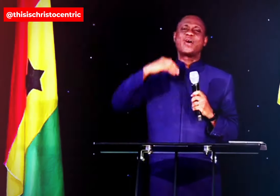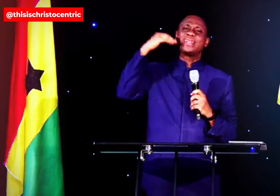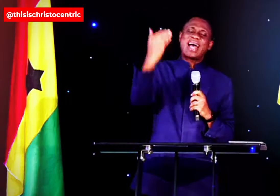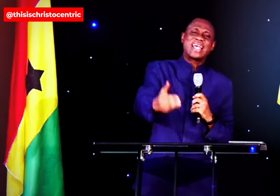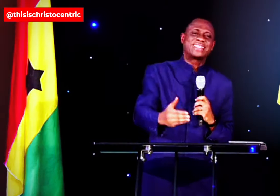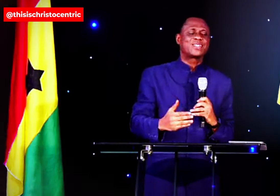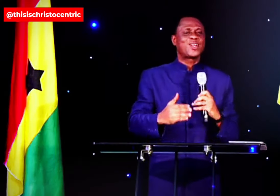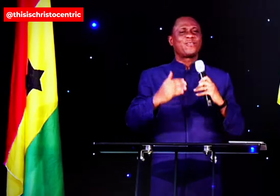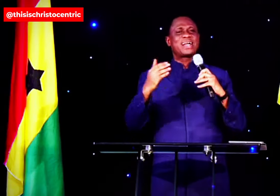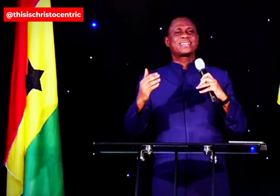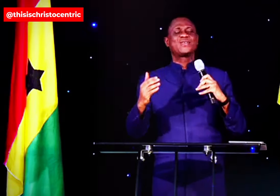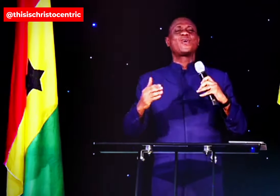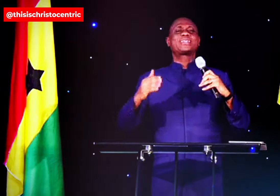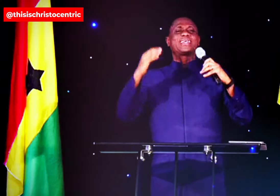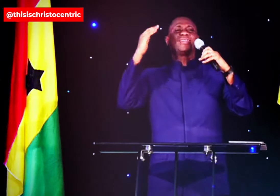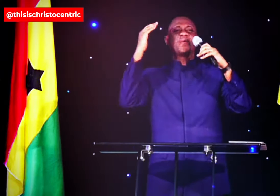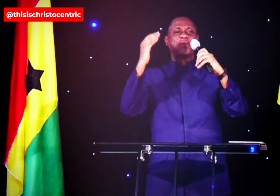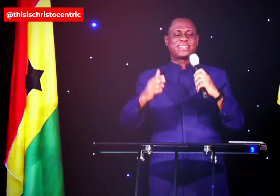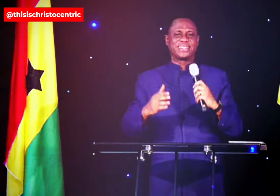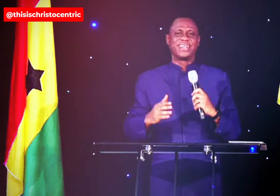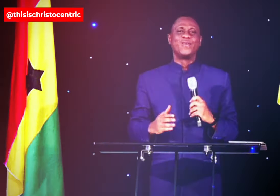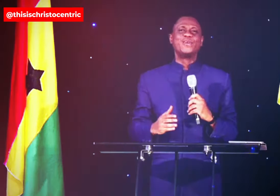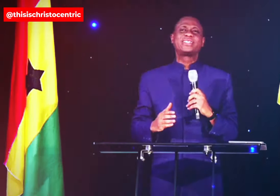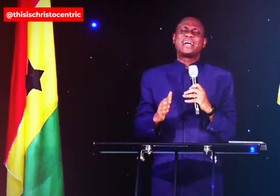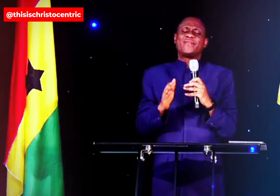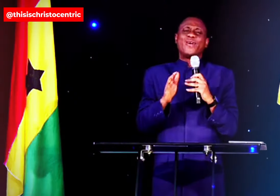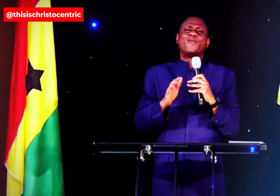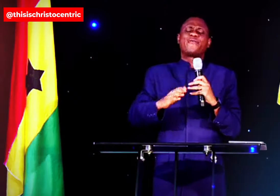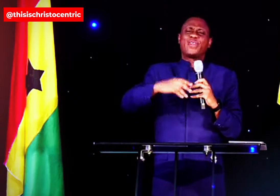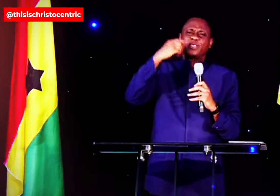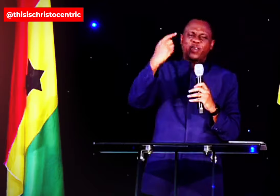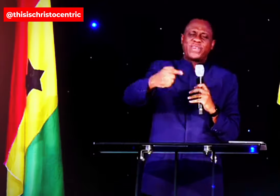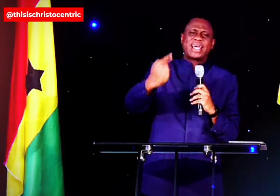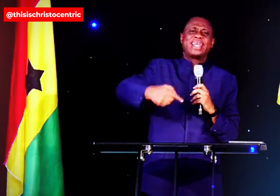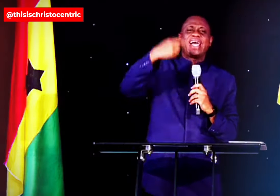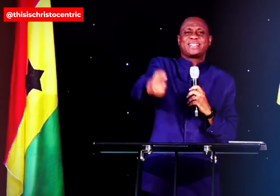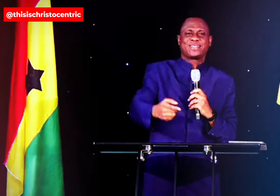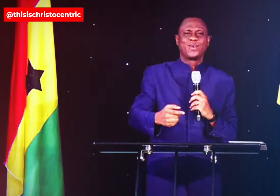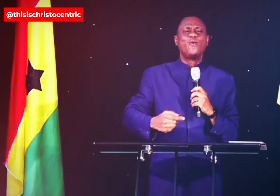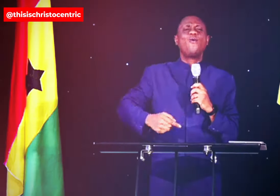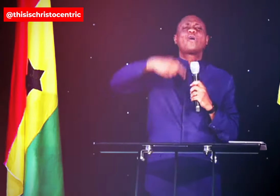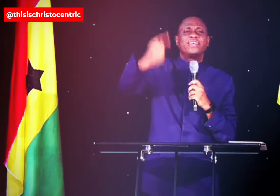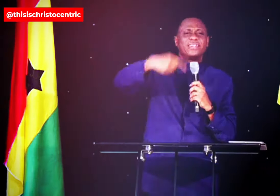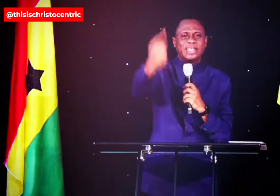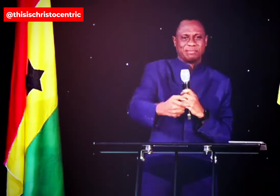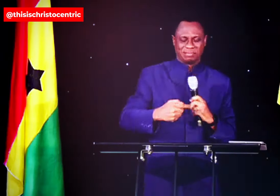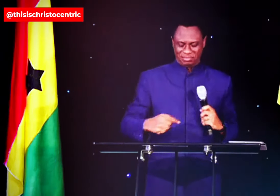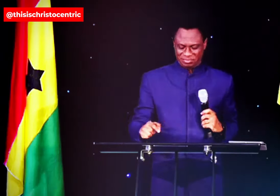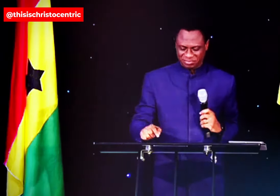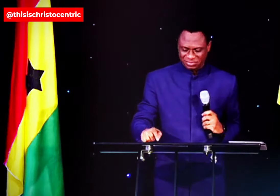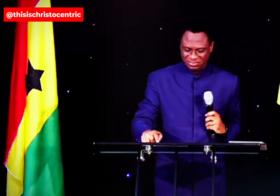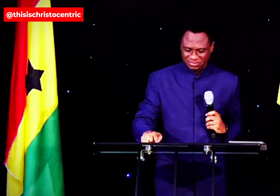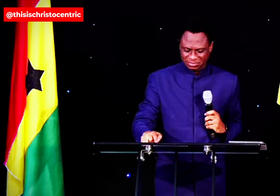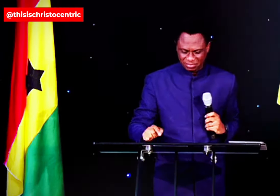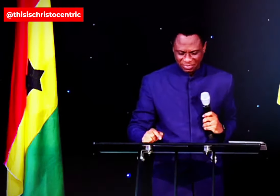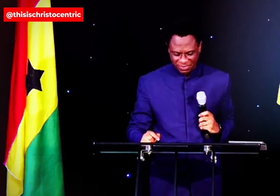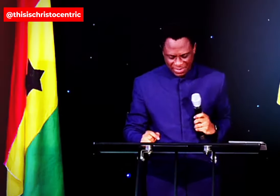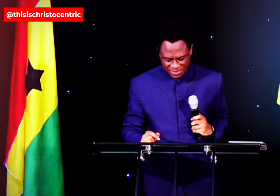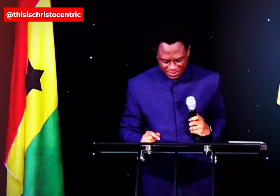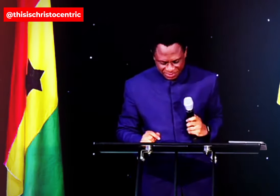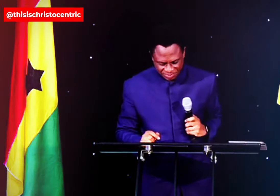When someone dies, instead of asking what killed the person, we will philosophically ask who killed him.